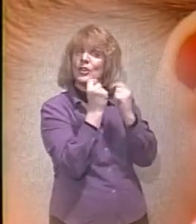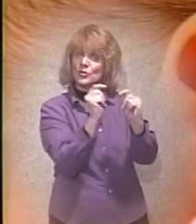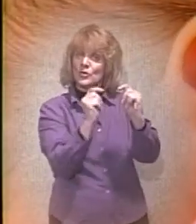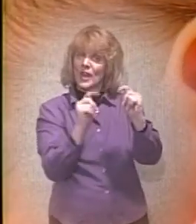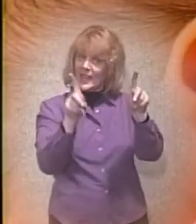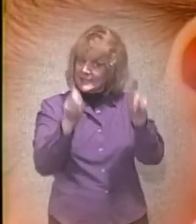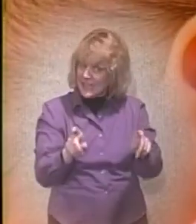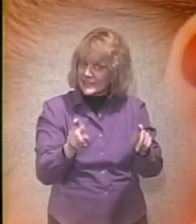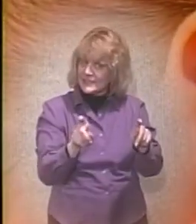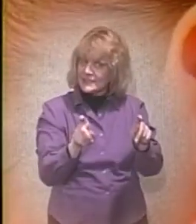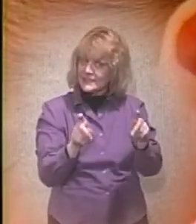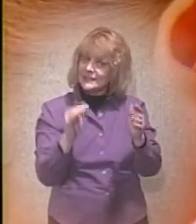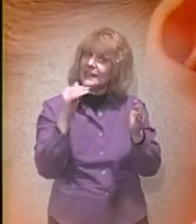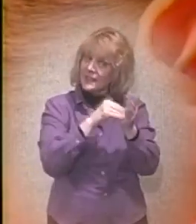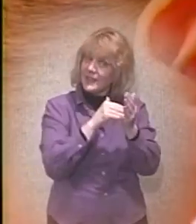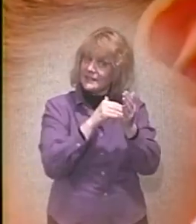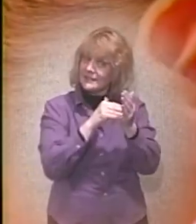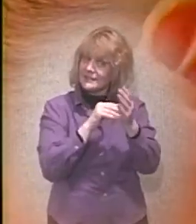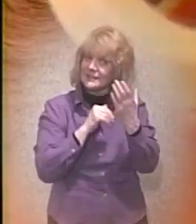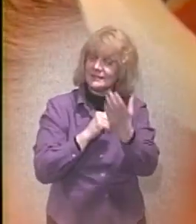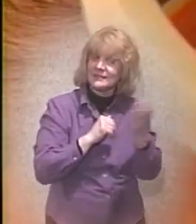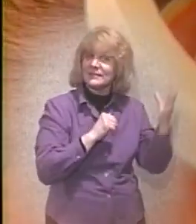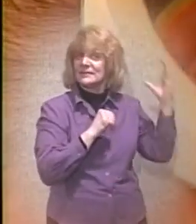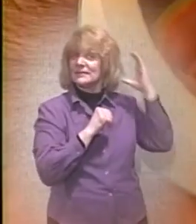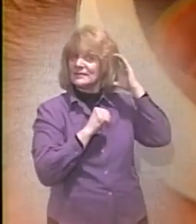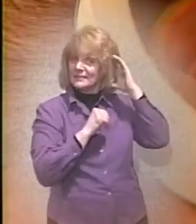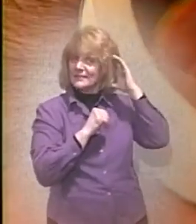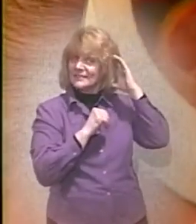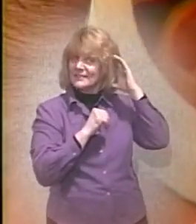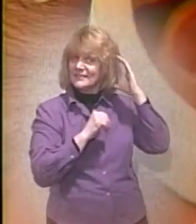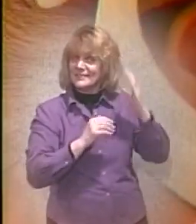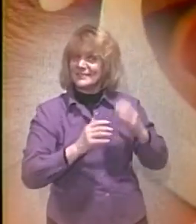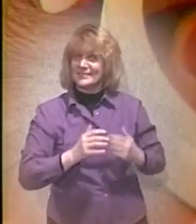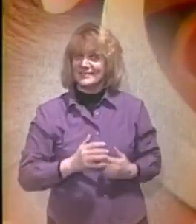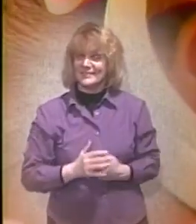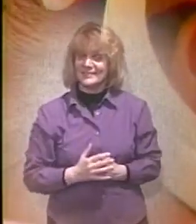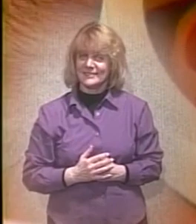ear coupler will then be repositioned and testing repeated.